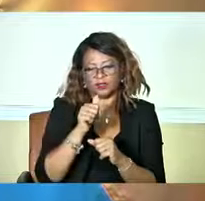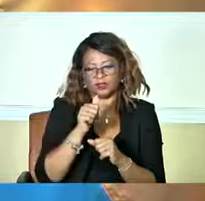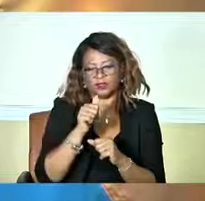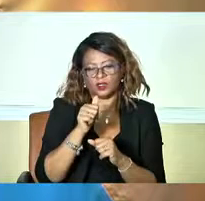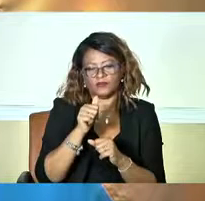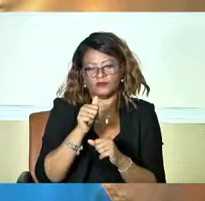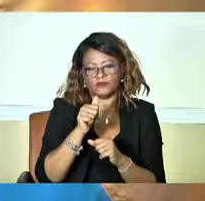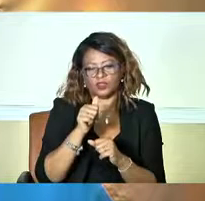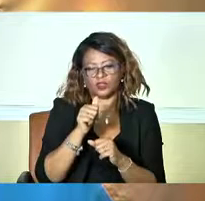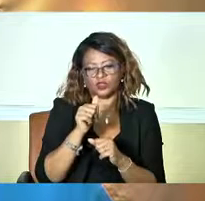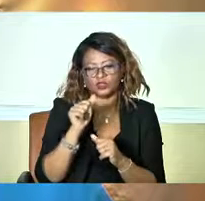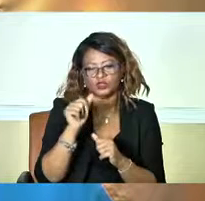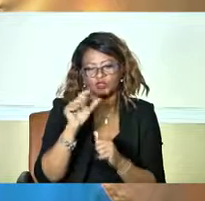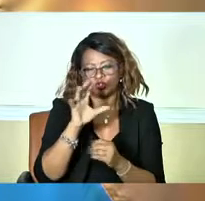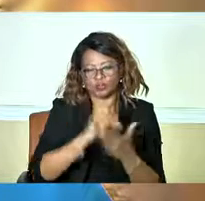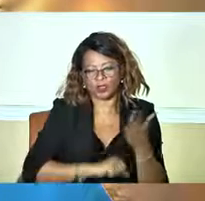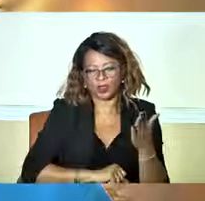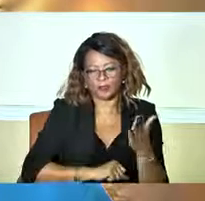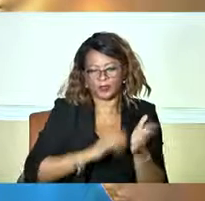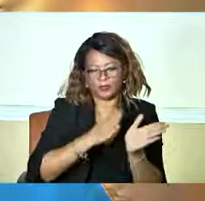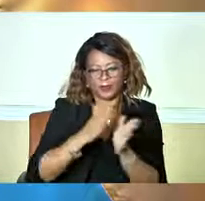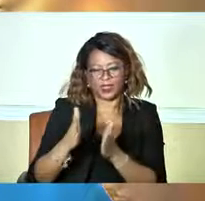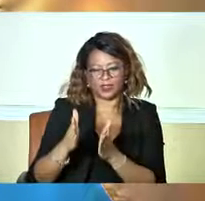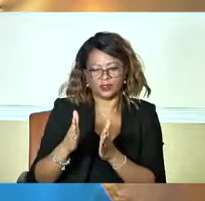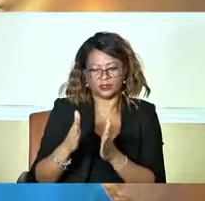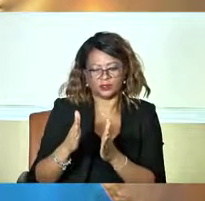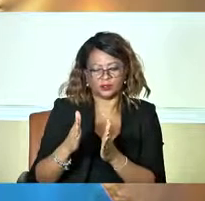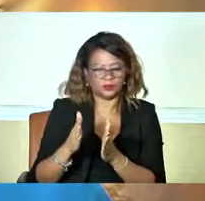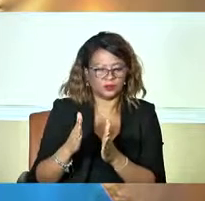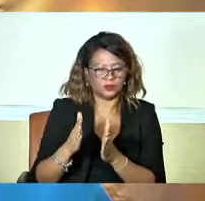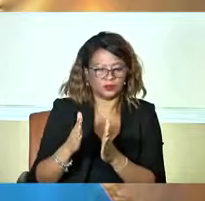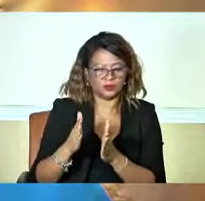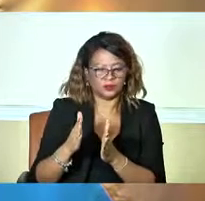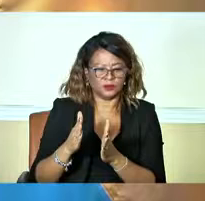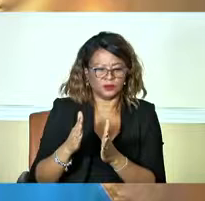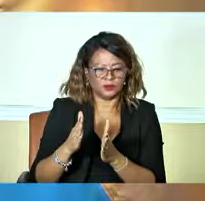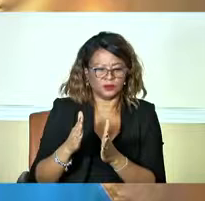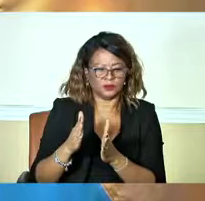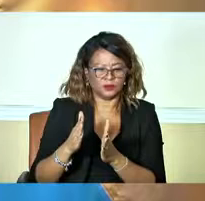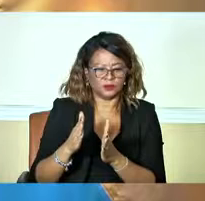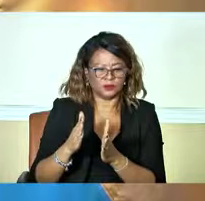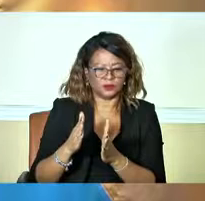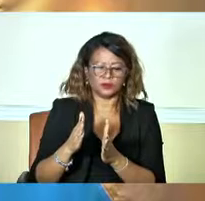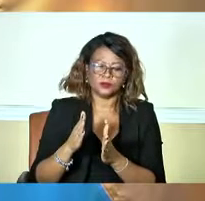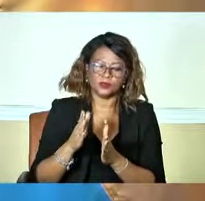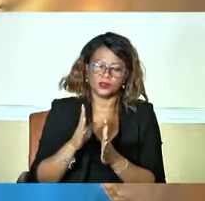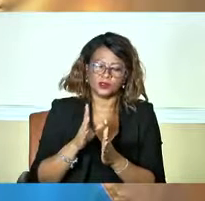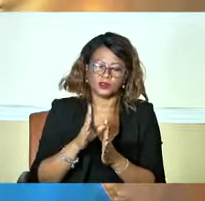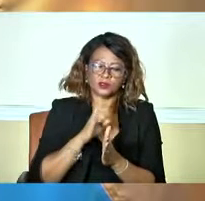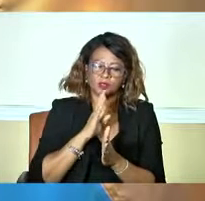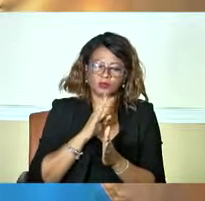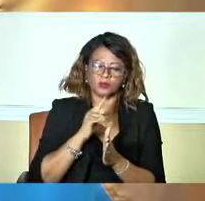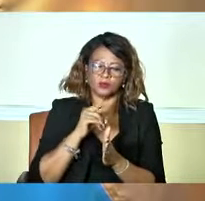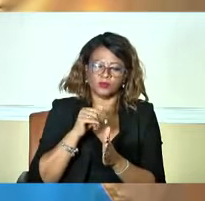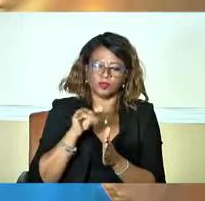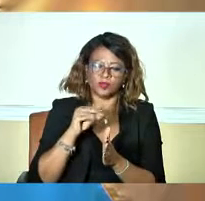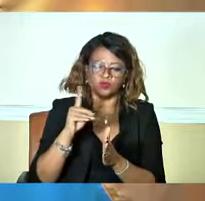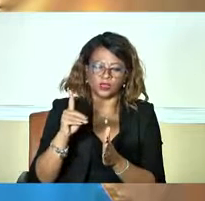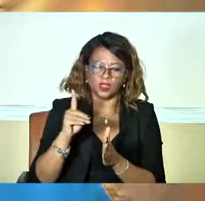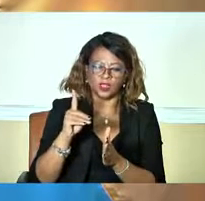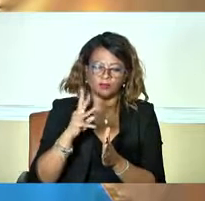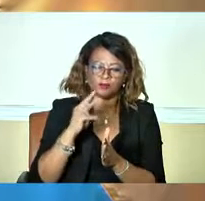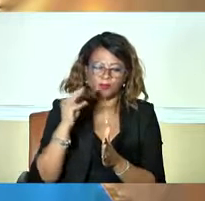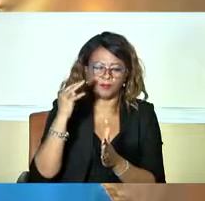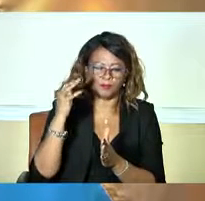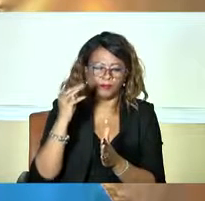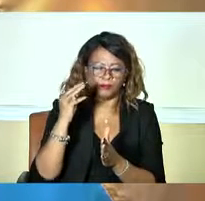plans to build a new state-of-the-art hospital on Grand Bahama. Can you provide an update? I know you spoke briefly about the Rand Memorial earlier in your remarks,